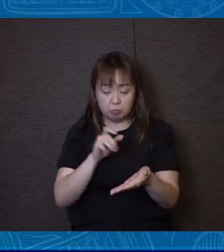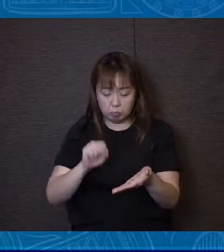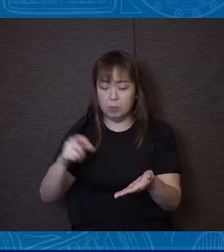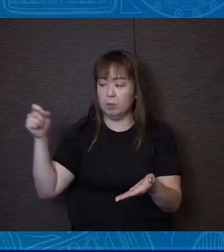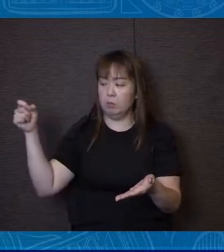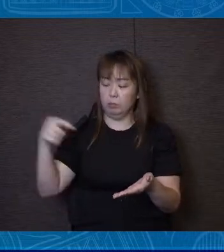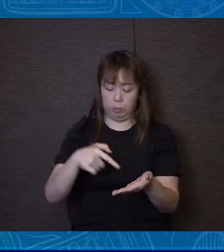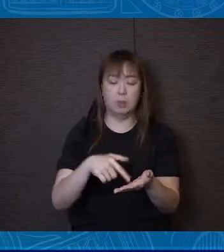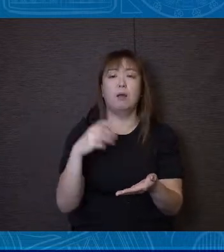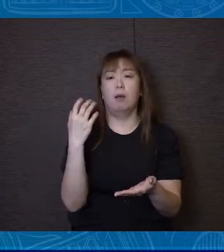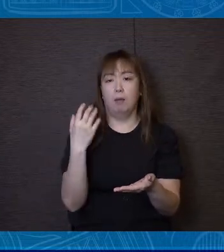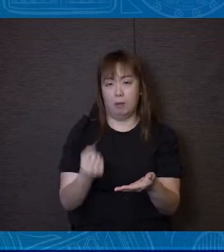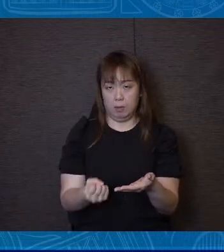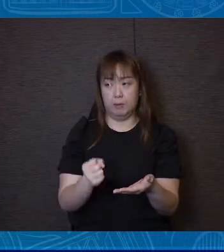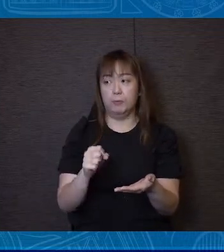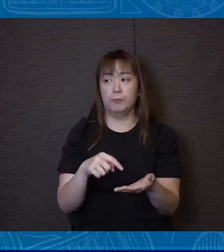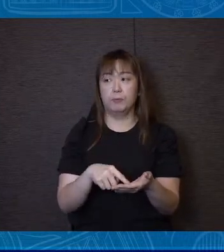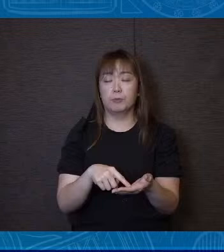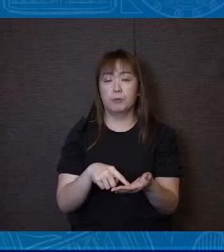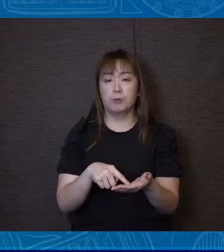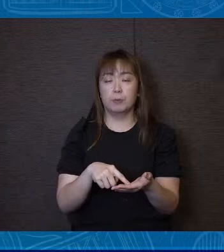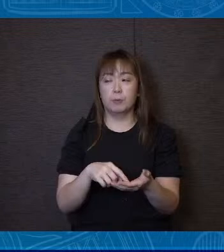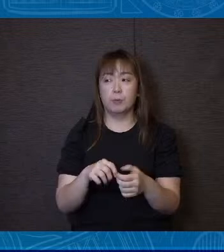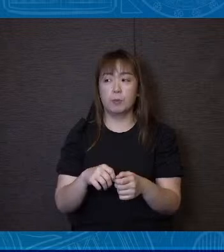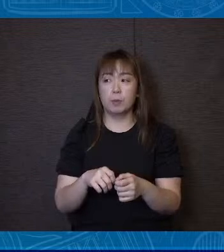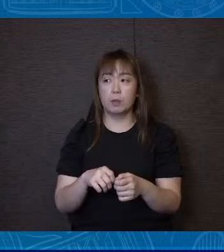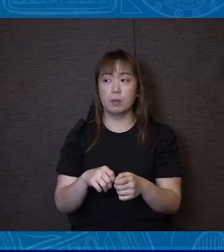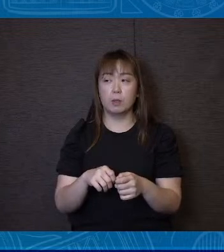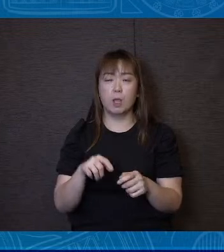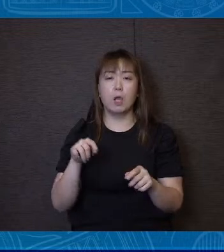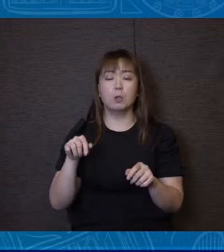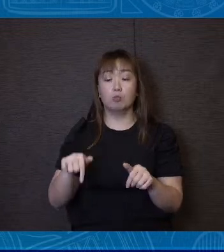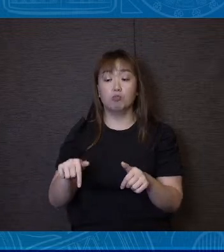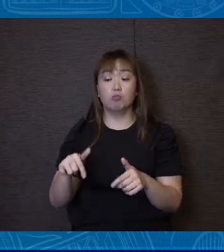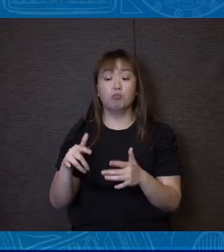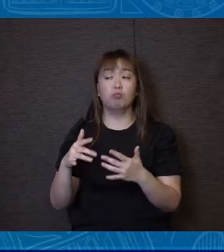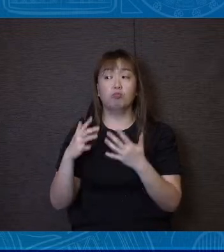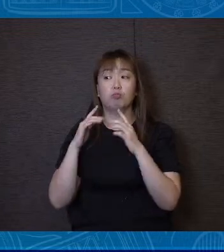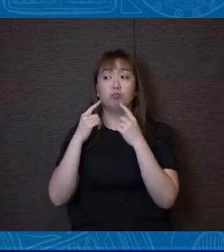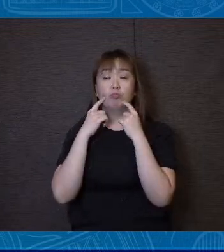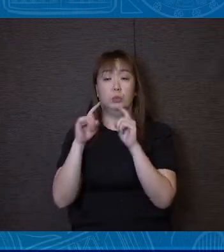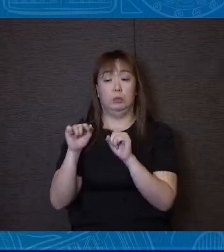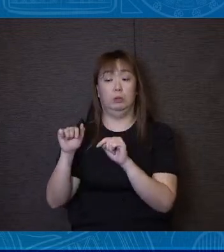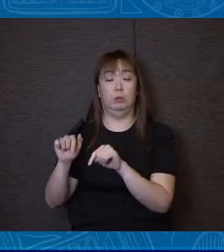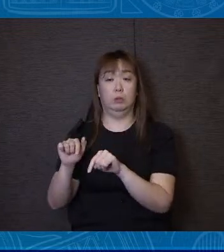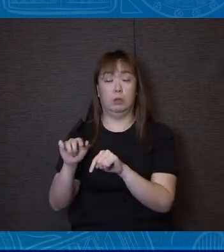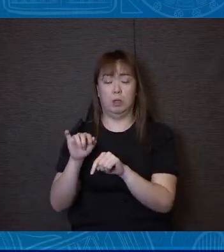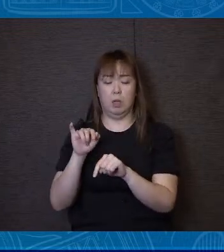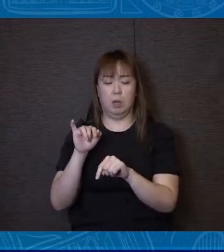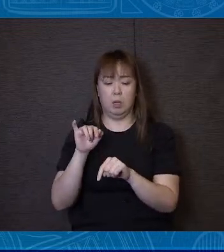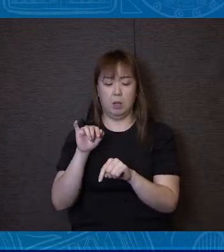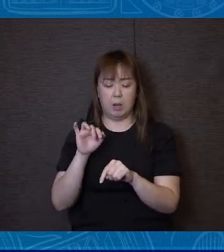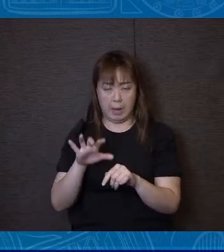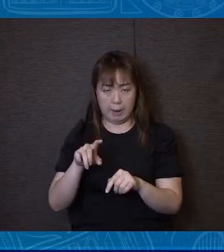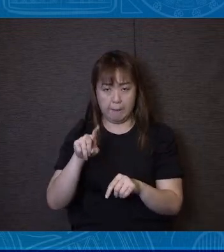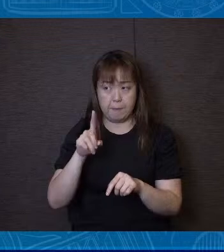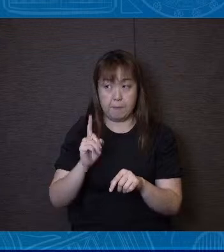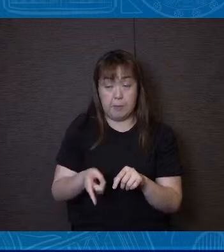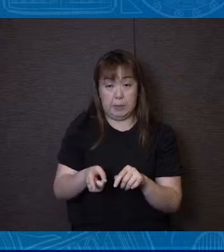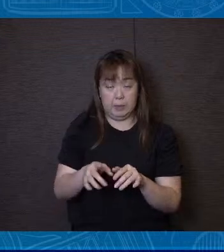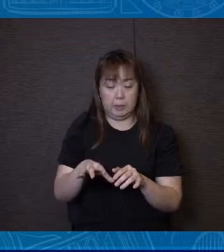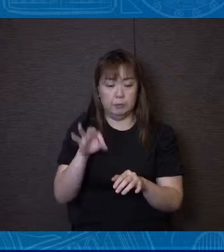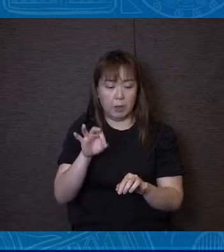a bigger game changer. And that's the secret of emergency warning messages. You have to find every